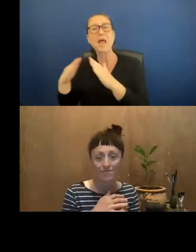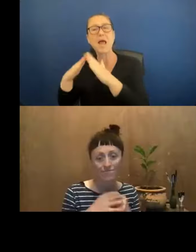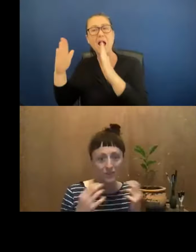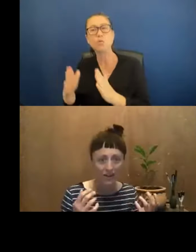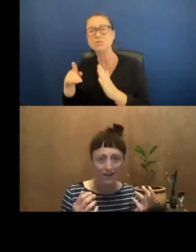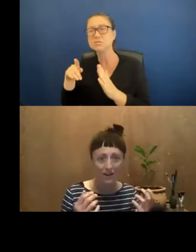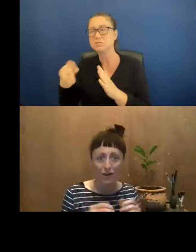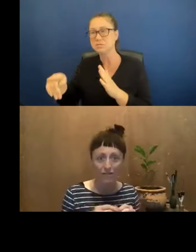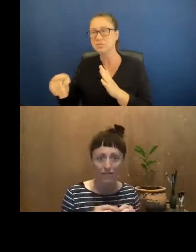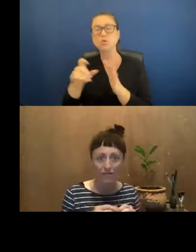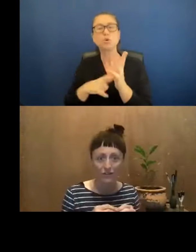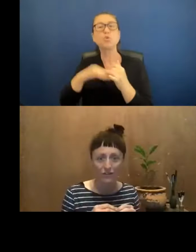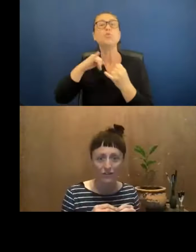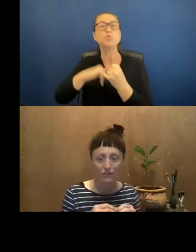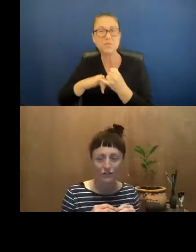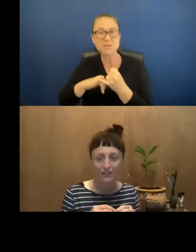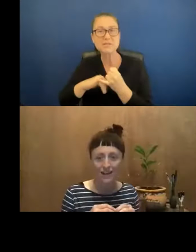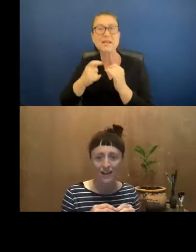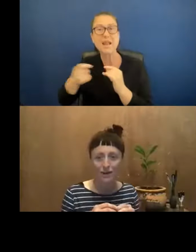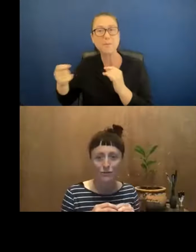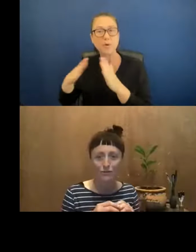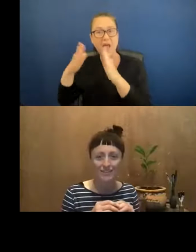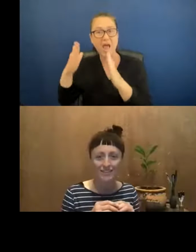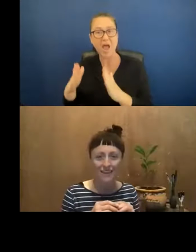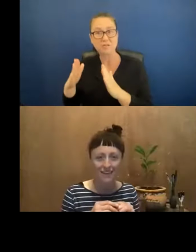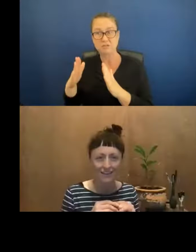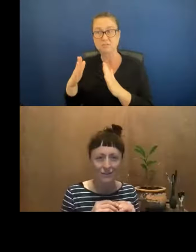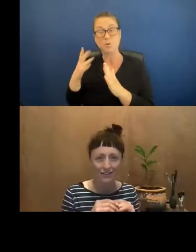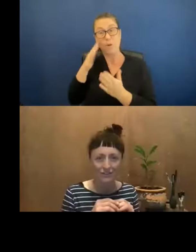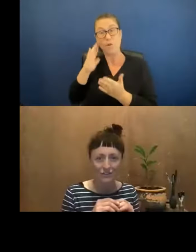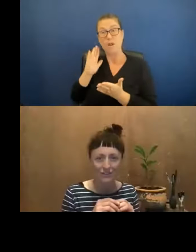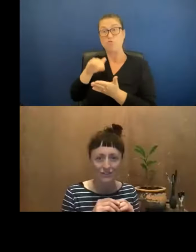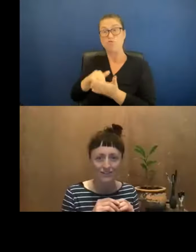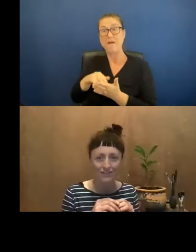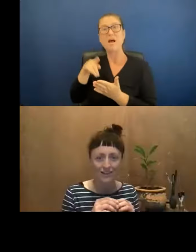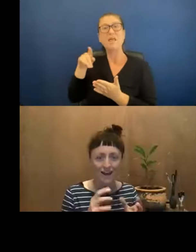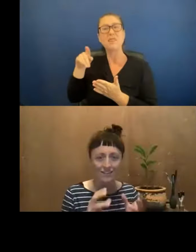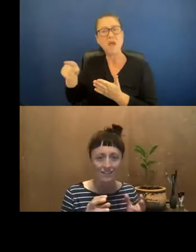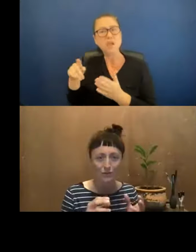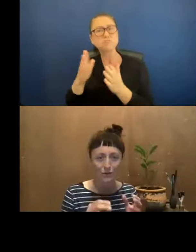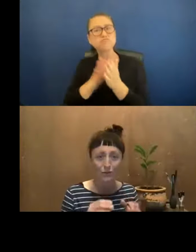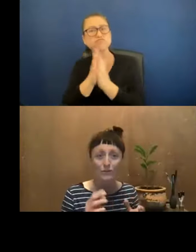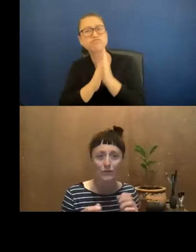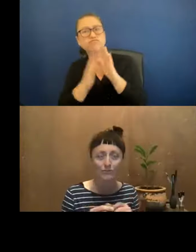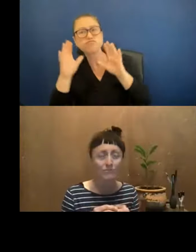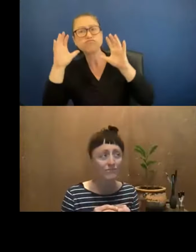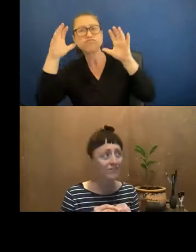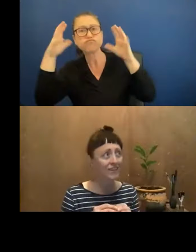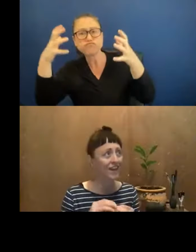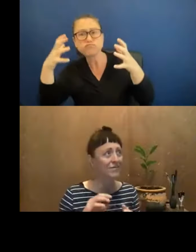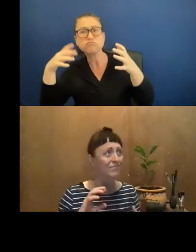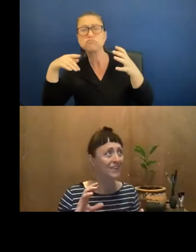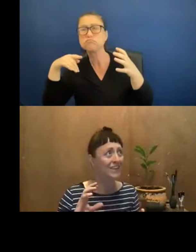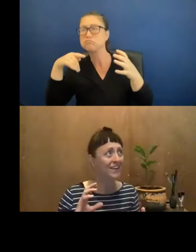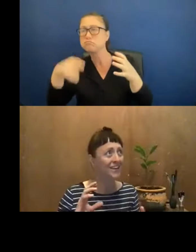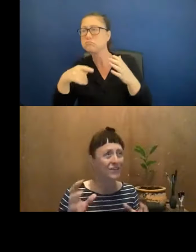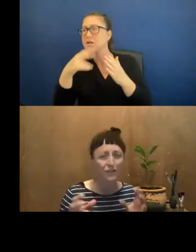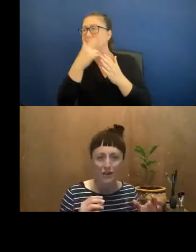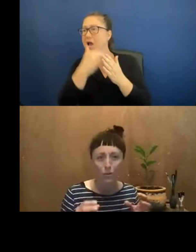uh, arrived in Clunes, uh, was really taking quite a strong interest in art sleep renewal. So, um,